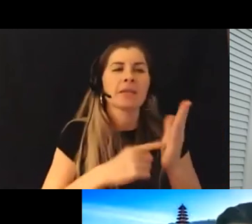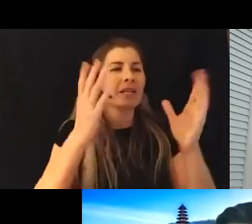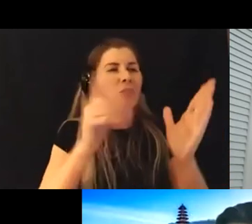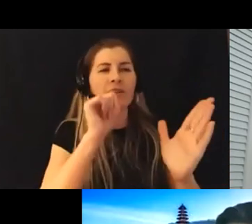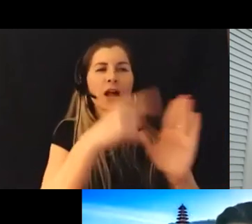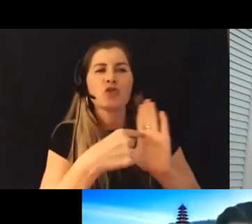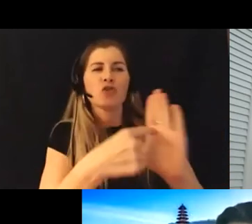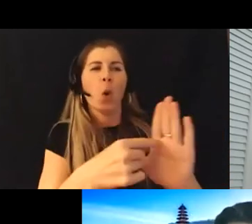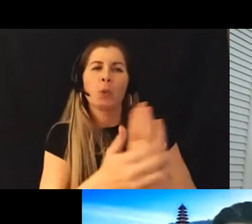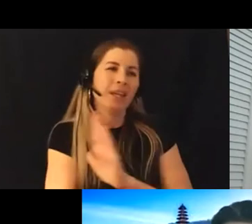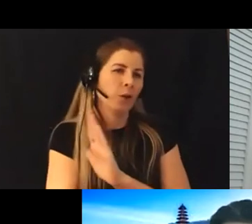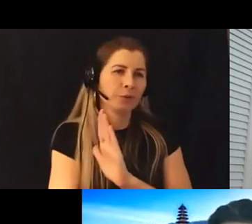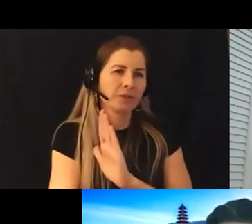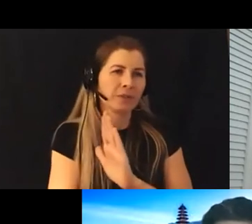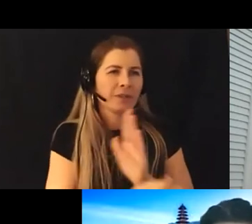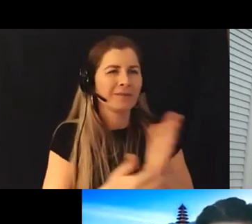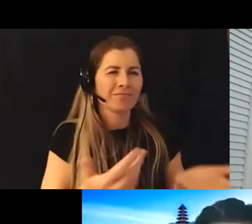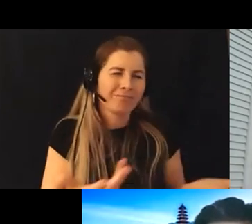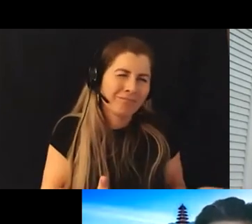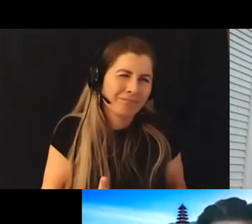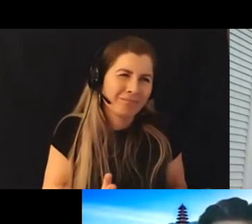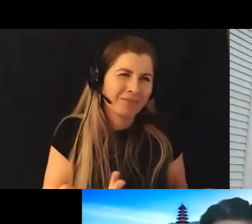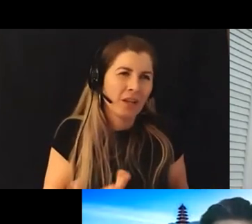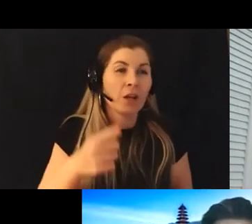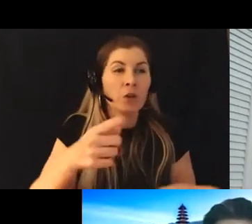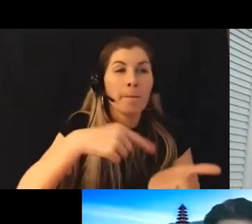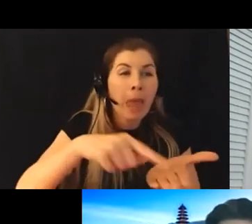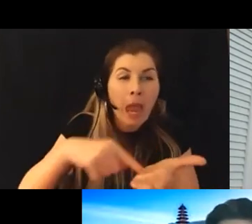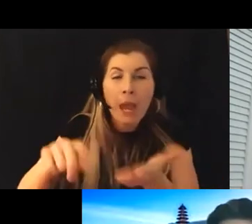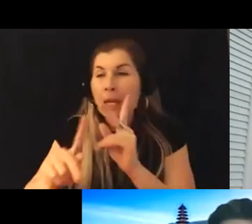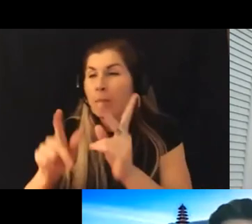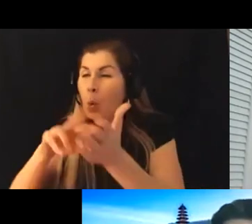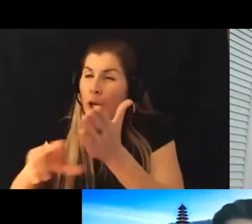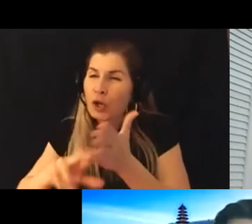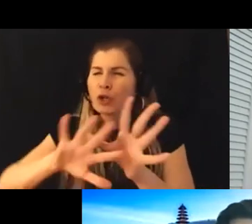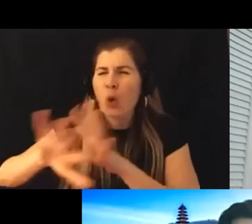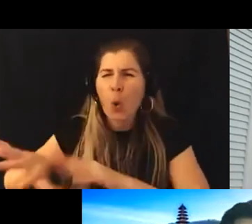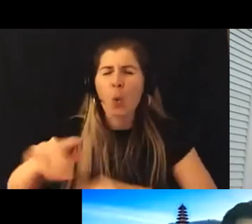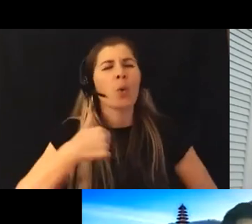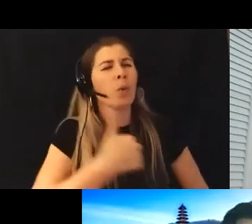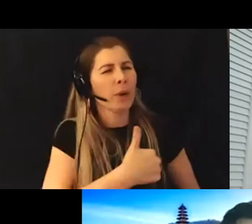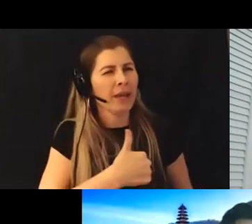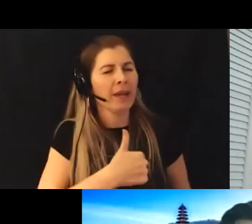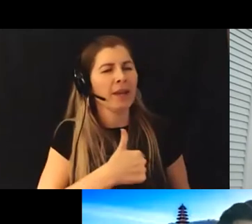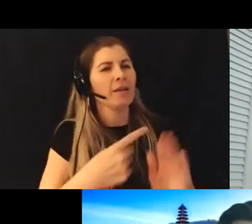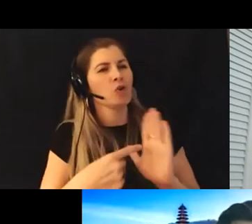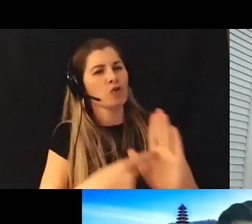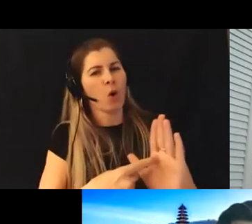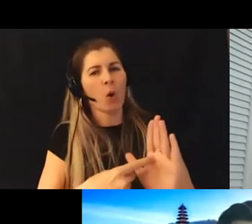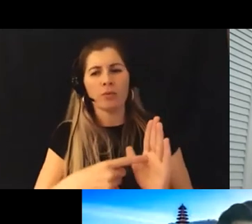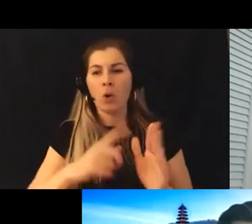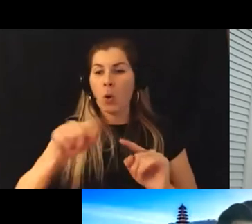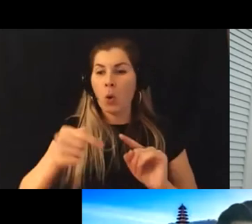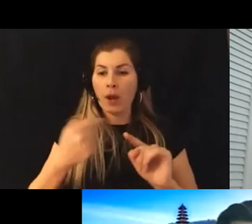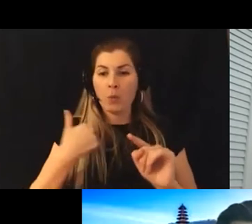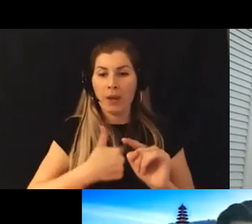not wait to pay the researchers. Let's not wait to bring in, like, let's make sure we're capturing the data as we go and that